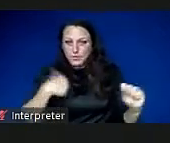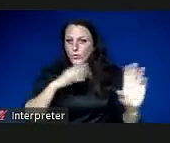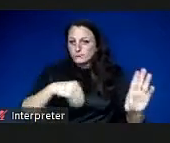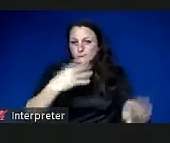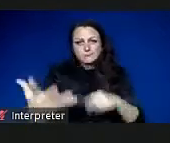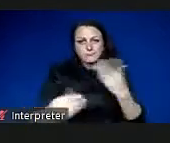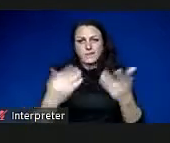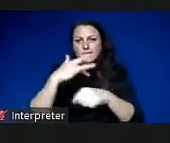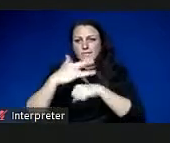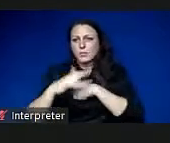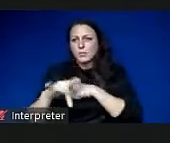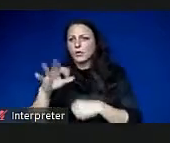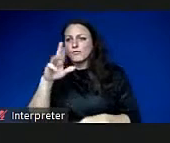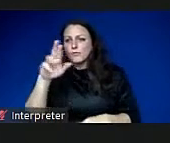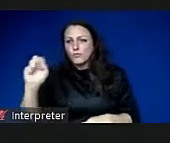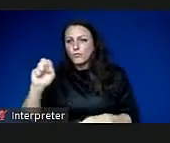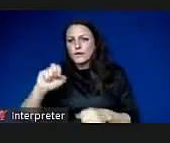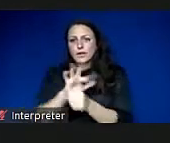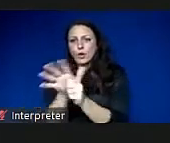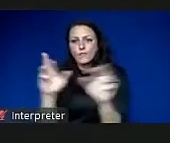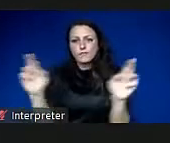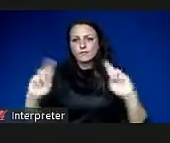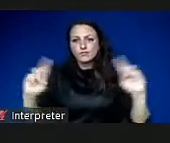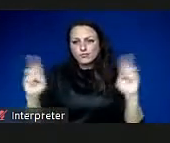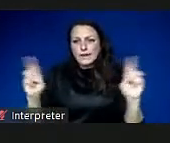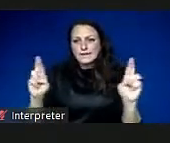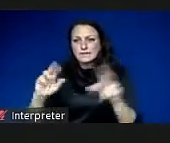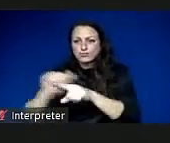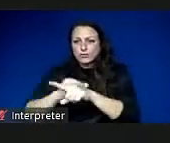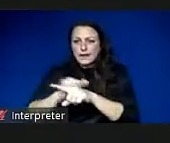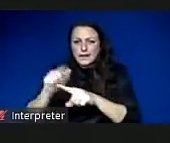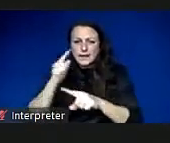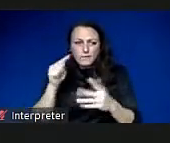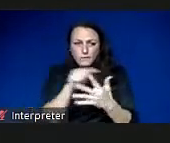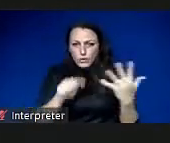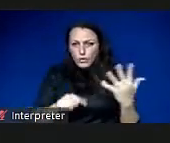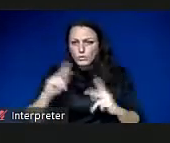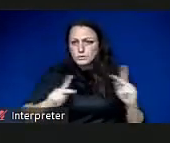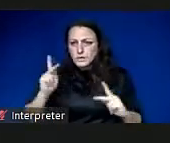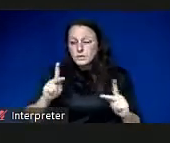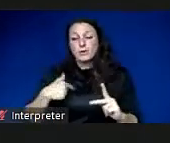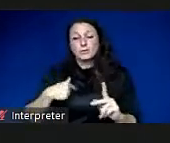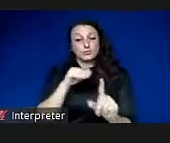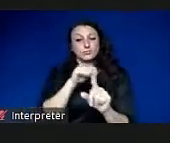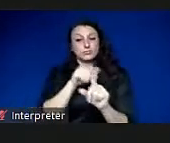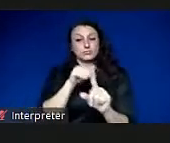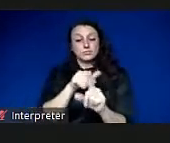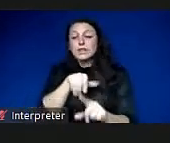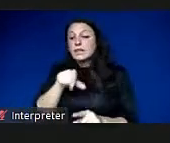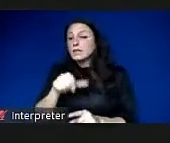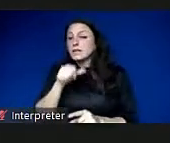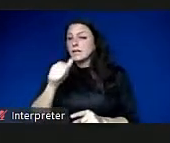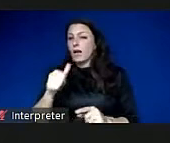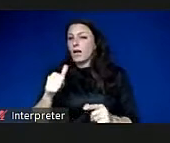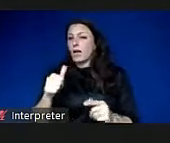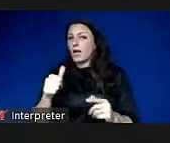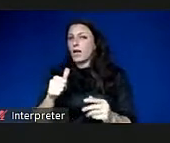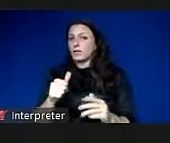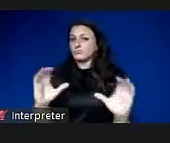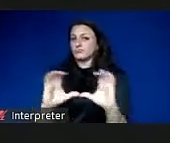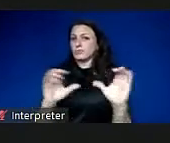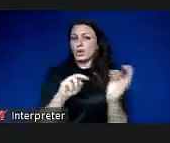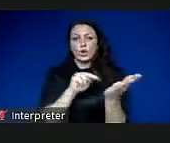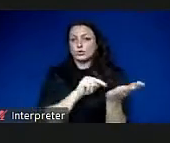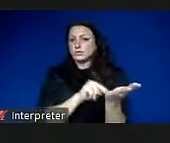free COVID-ready caregiver training programs for them. I remind you that these are primarily not nurses. They're